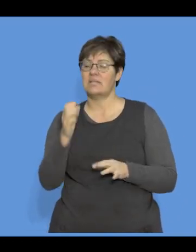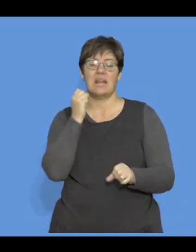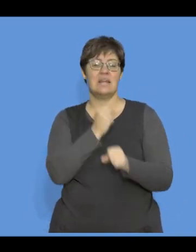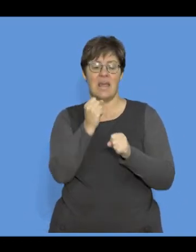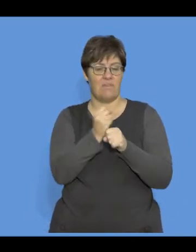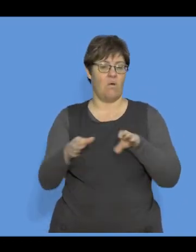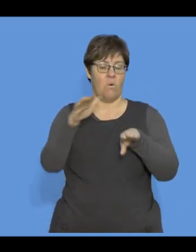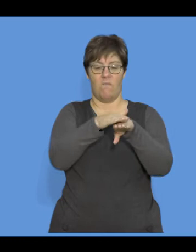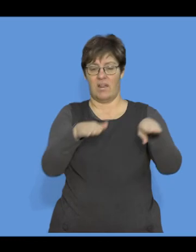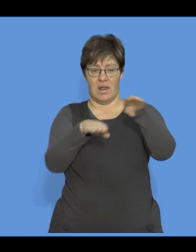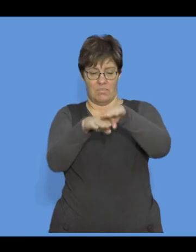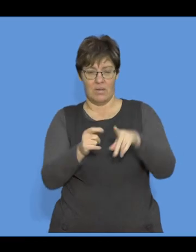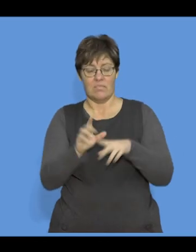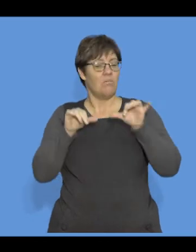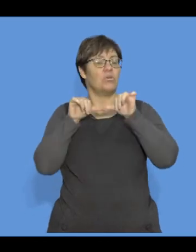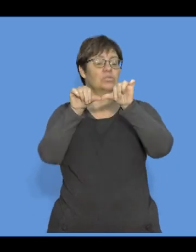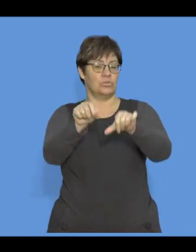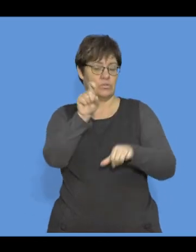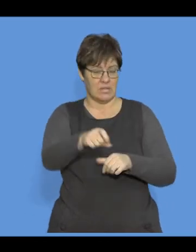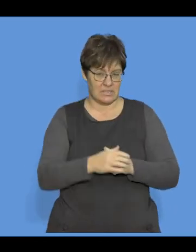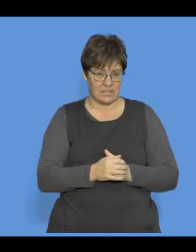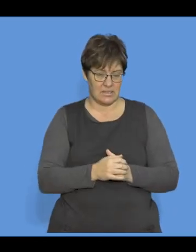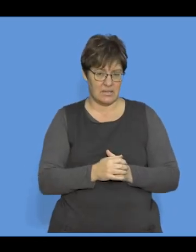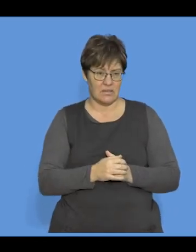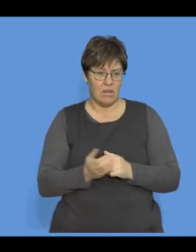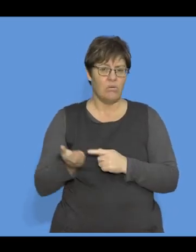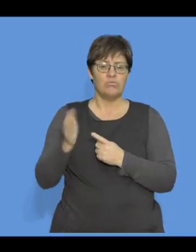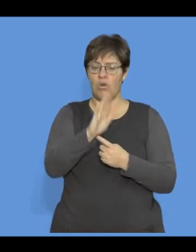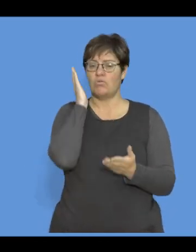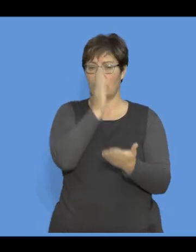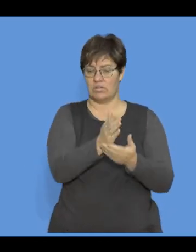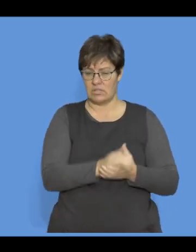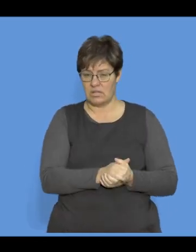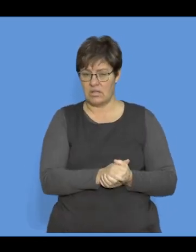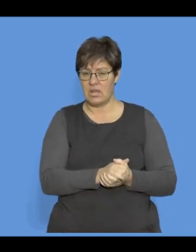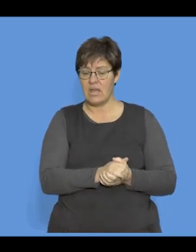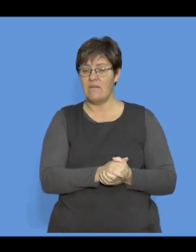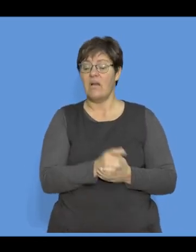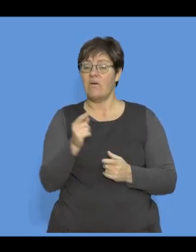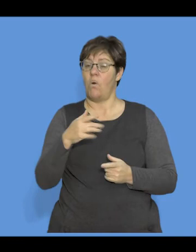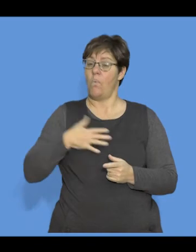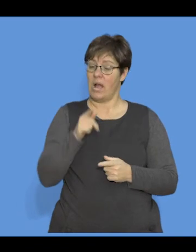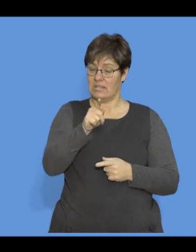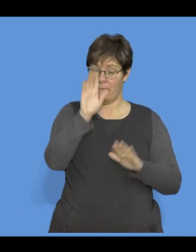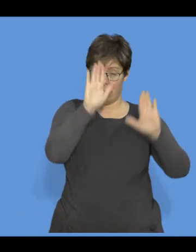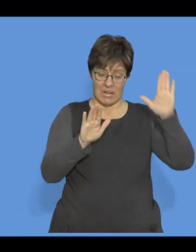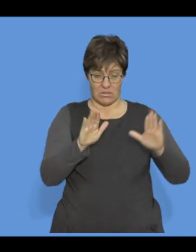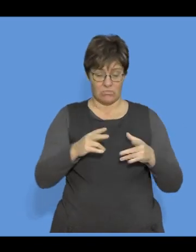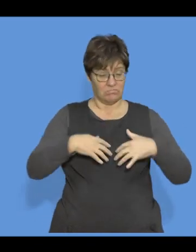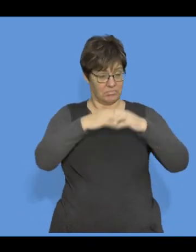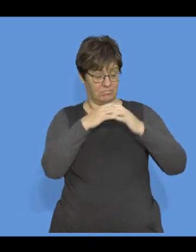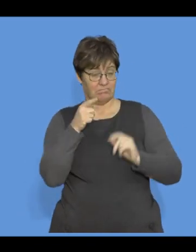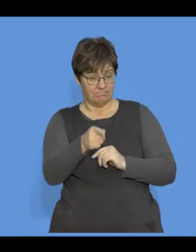overlap. They must be continuous, and they must show direction. So if I was to actually draw the field line pattern here, it